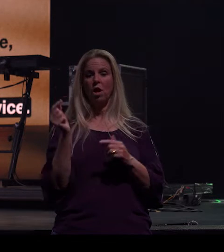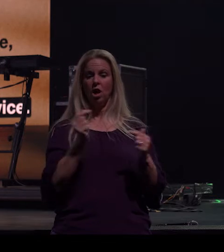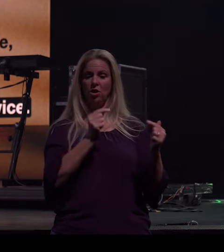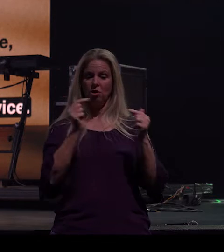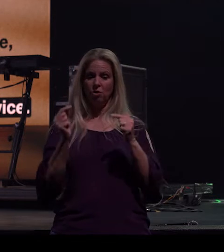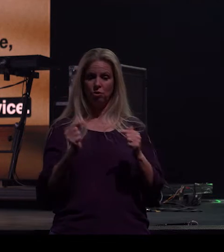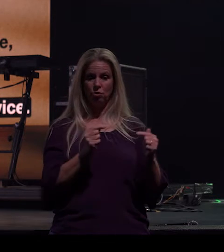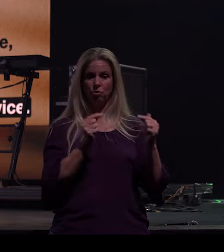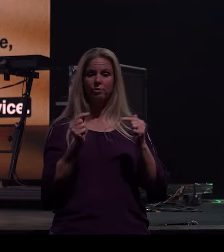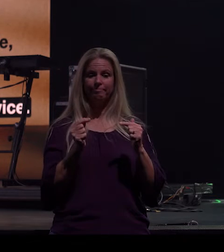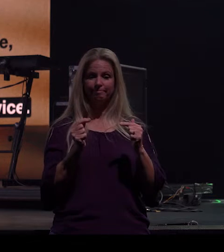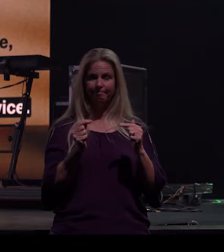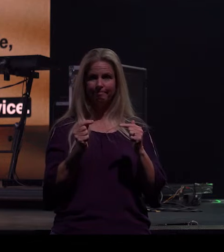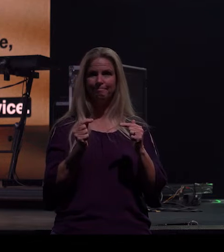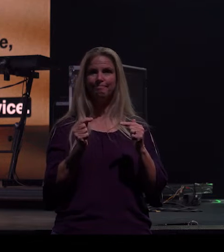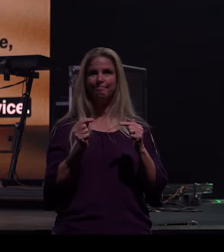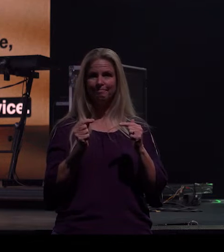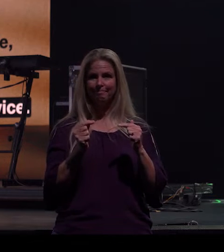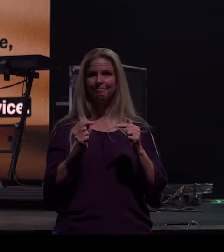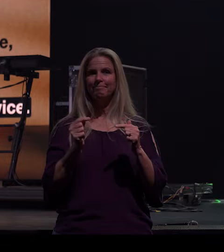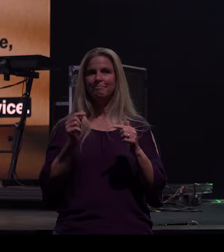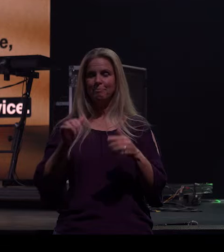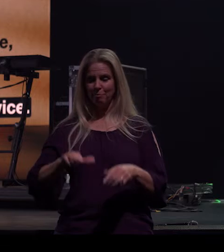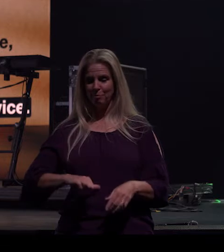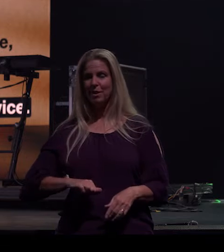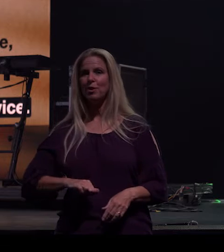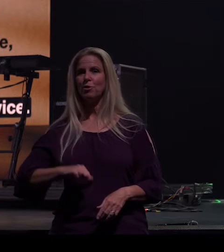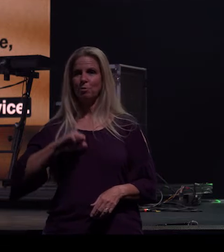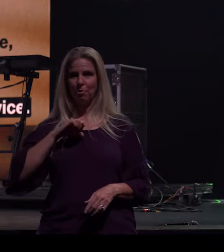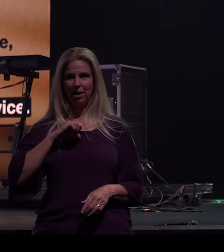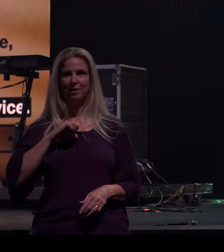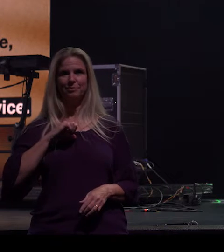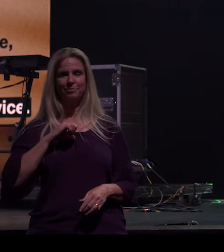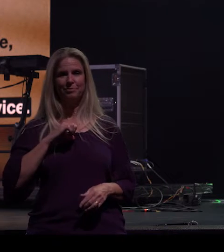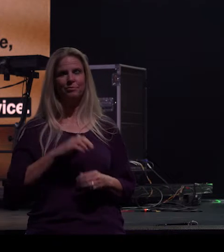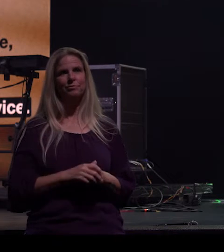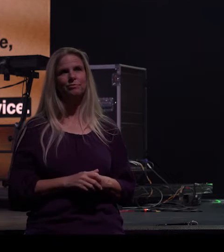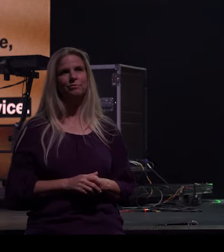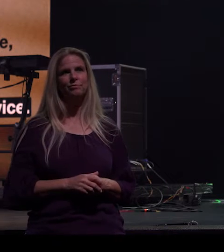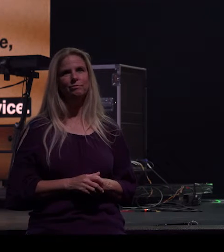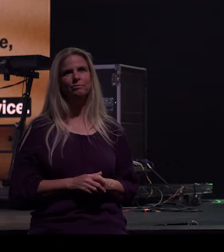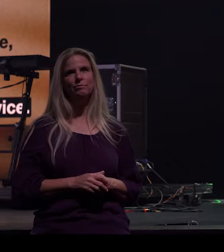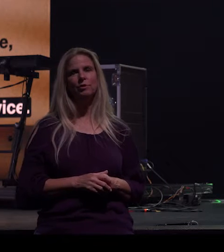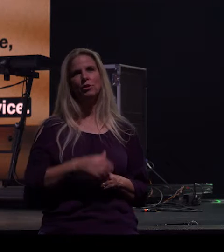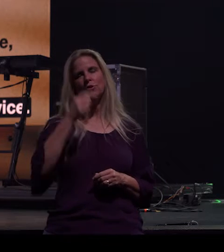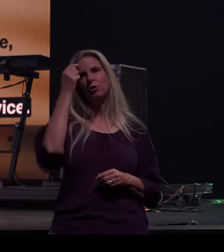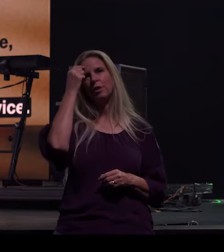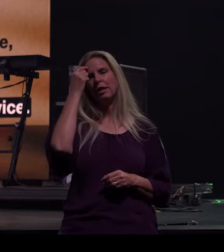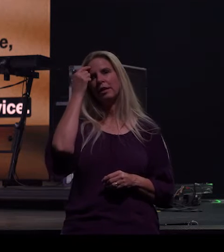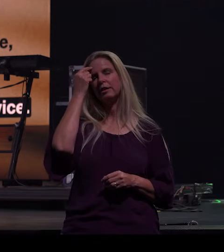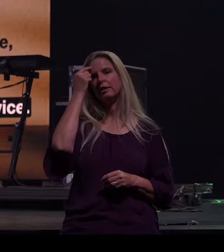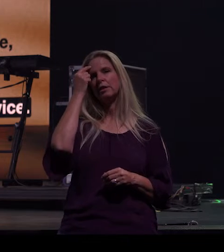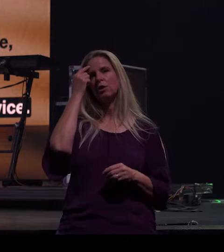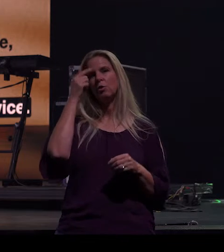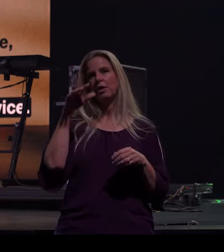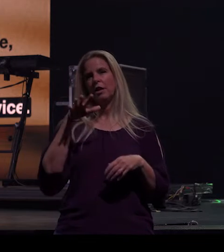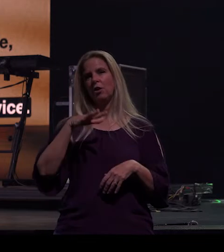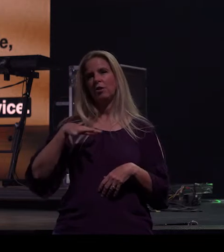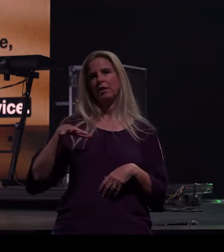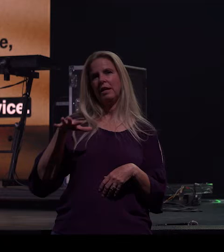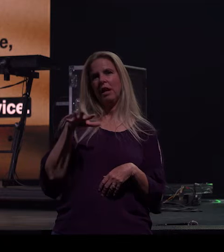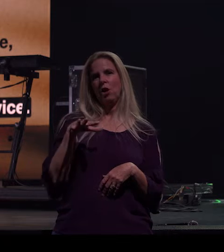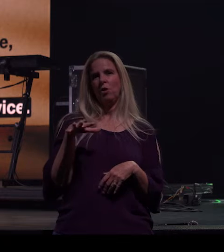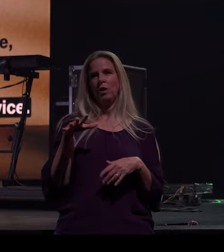there is pride. Now let that sink in for a minute. Almost any place in your life today that there's strife,